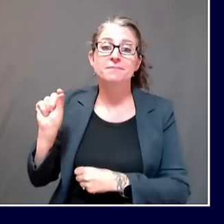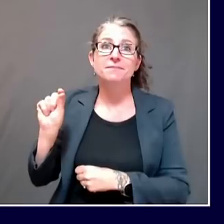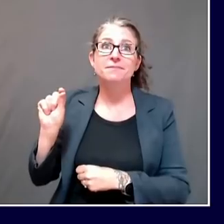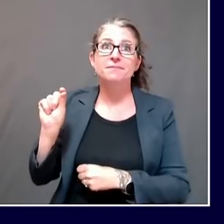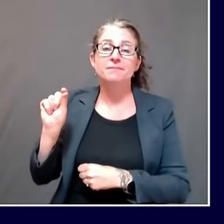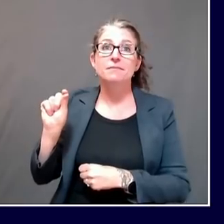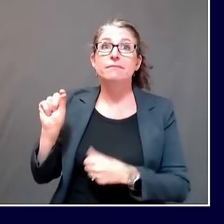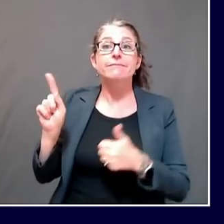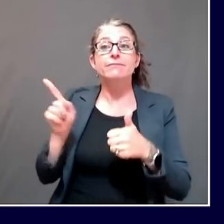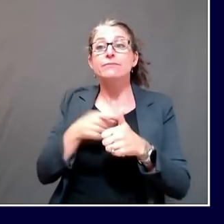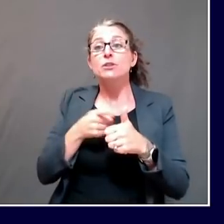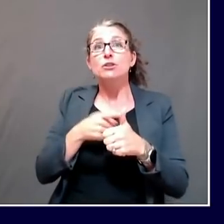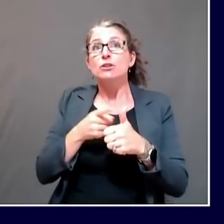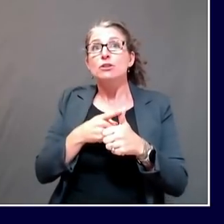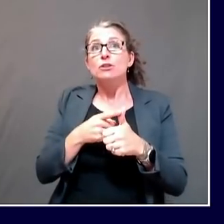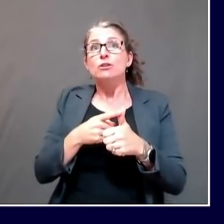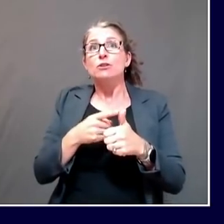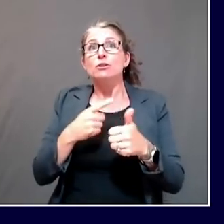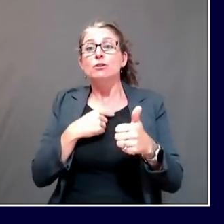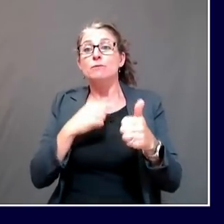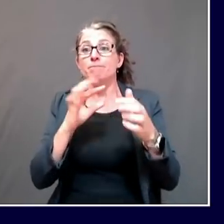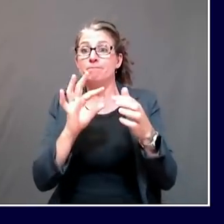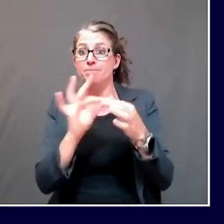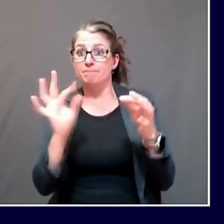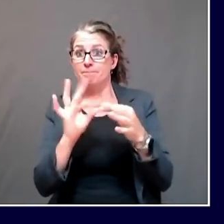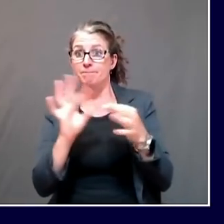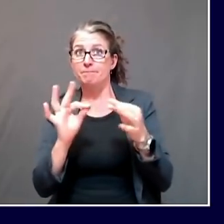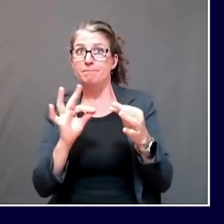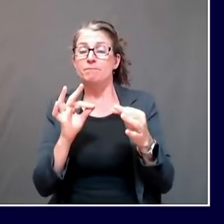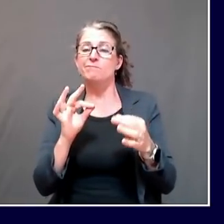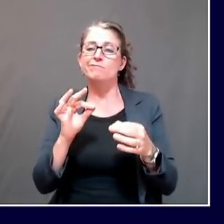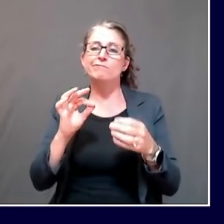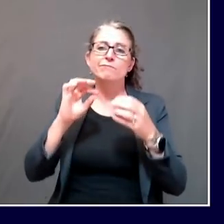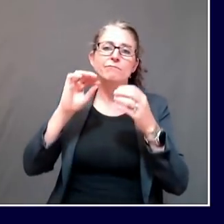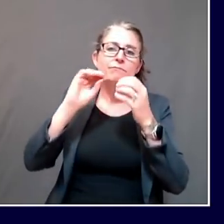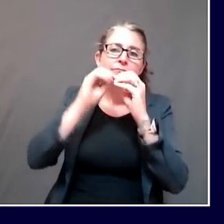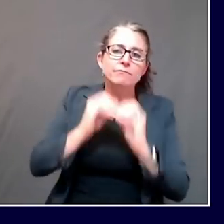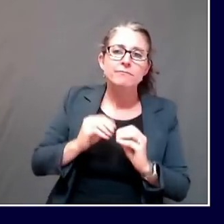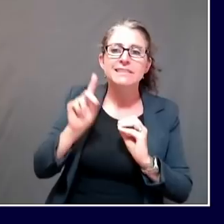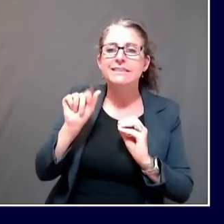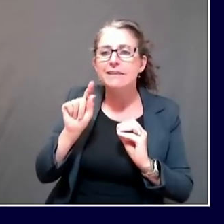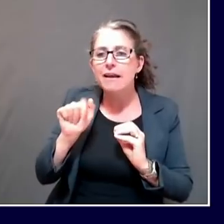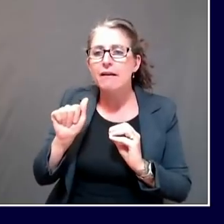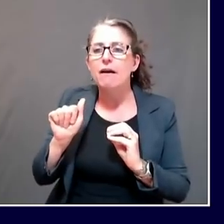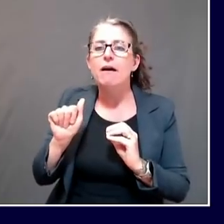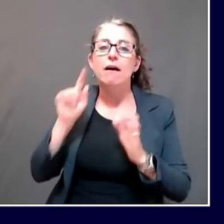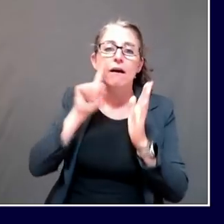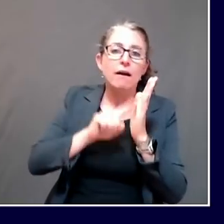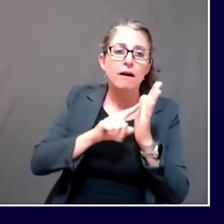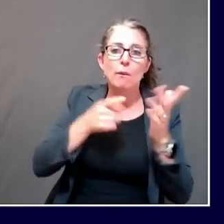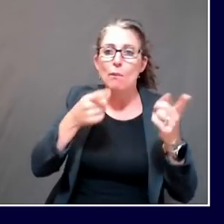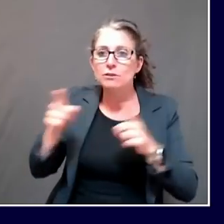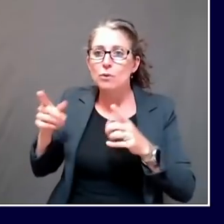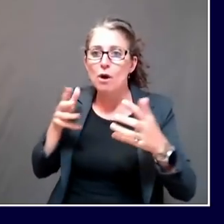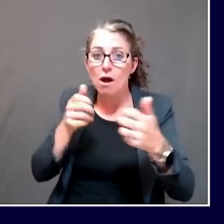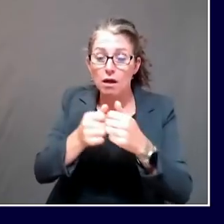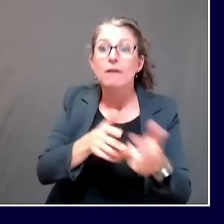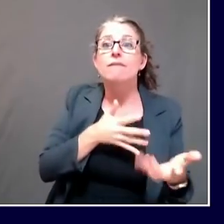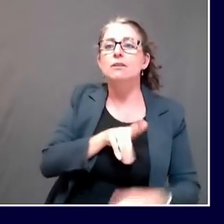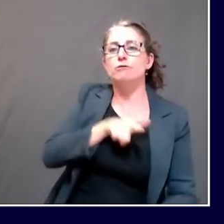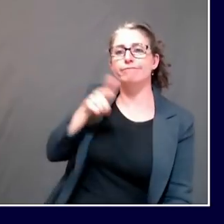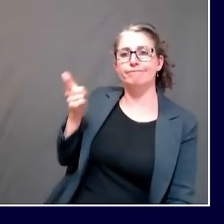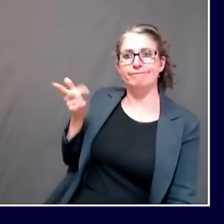things stand and then turn things over to Governor Mills. Right now in the state of Maine, there are a total of